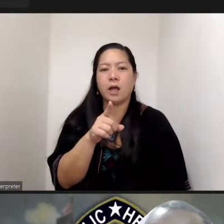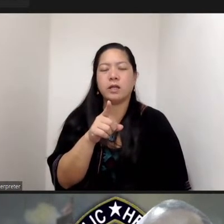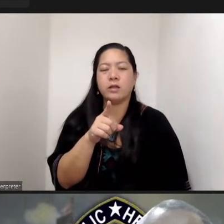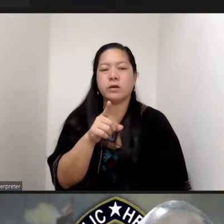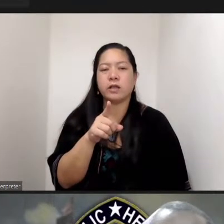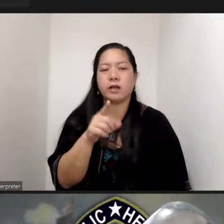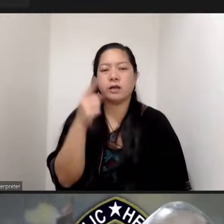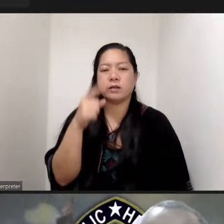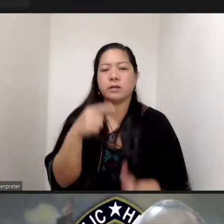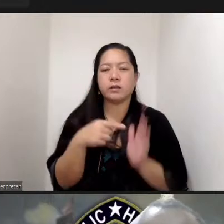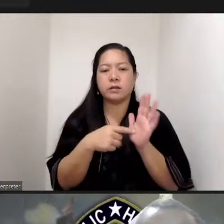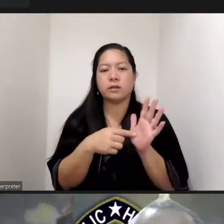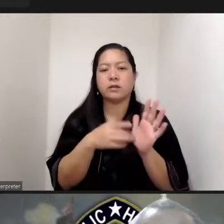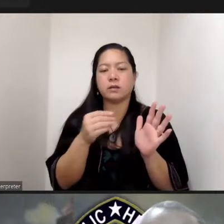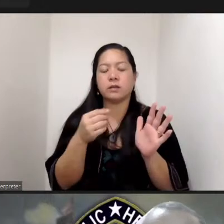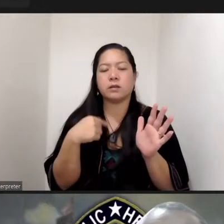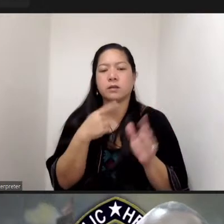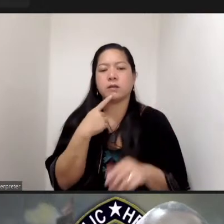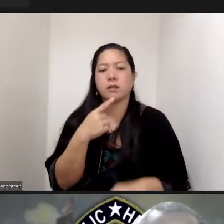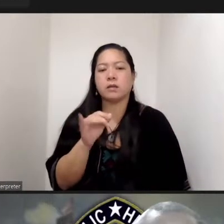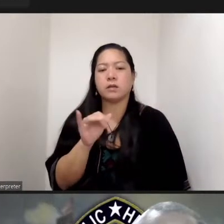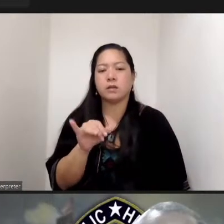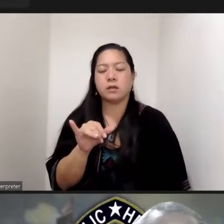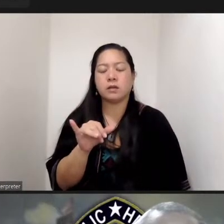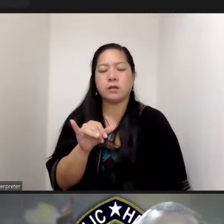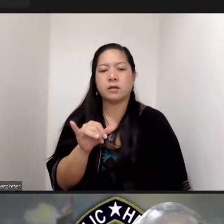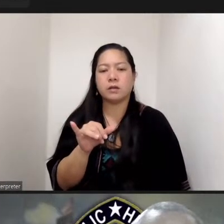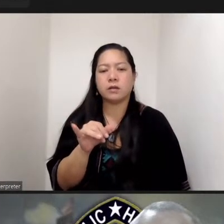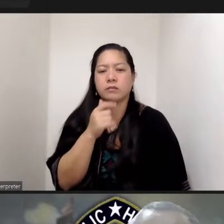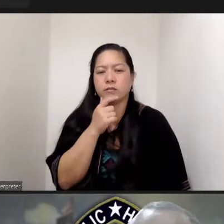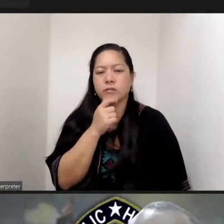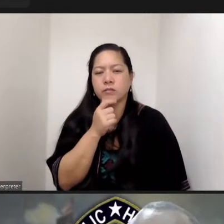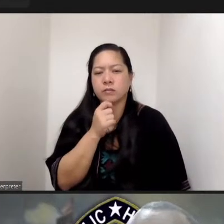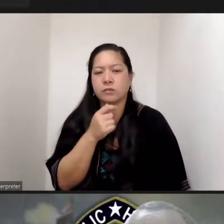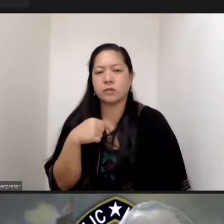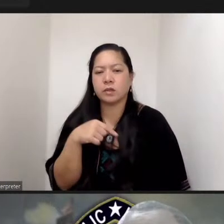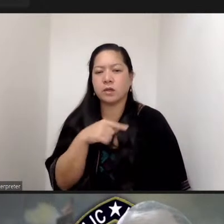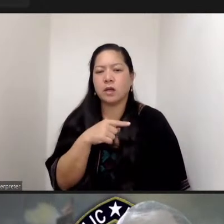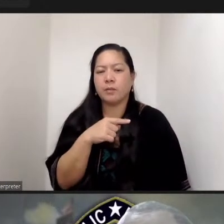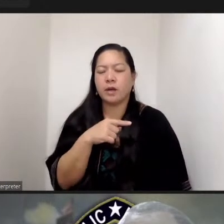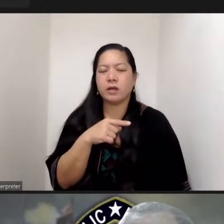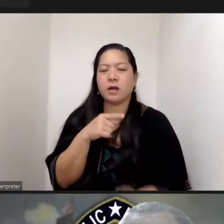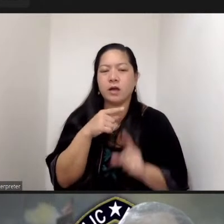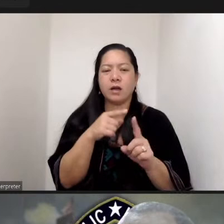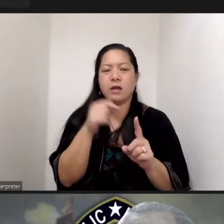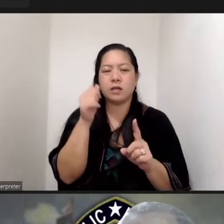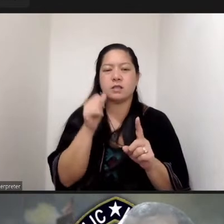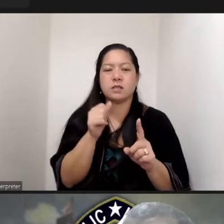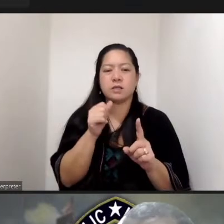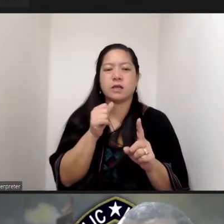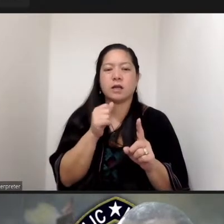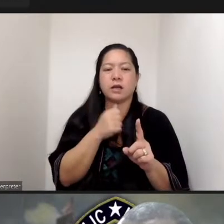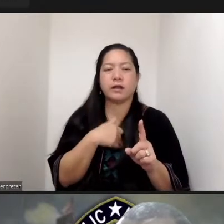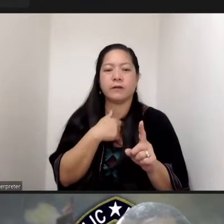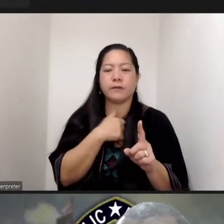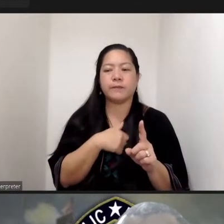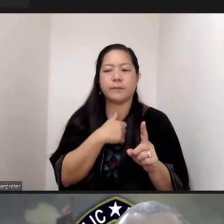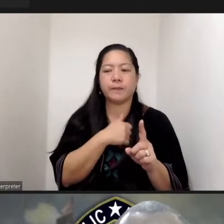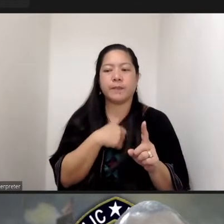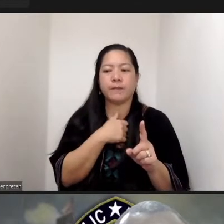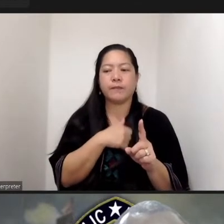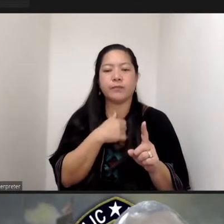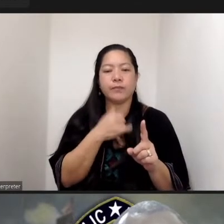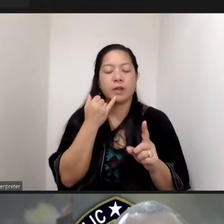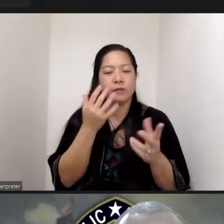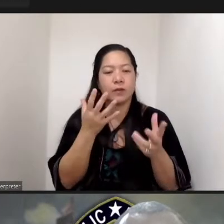example, he's said that we've reached a point where adults should be able to decide for themselves if they